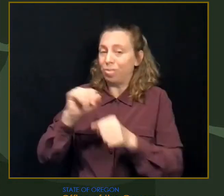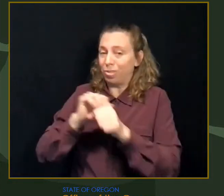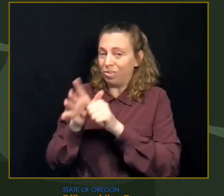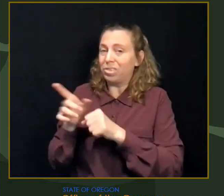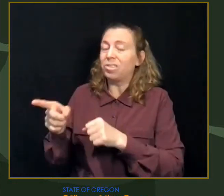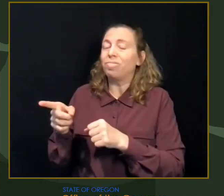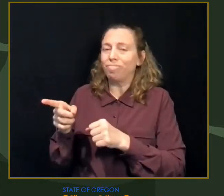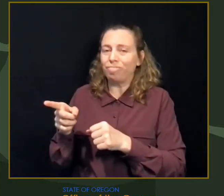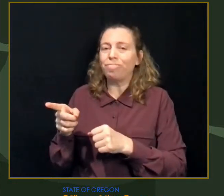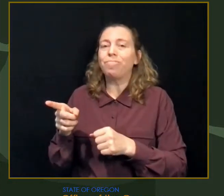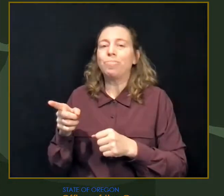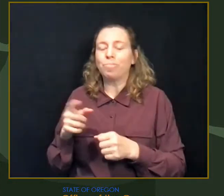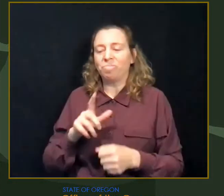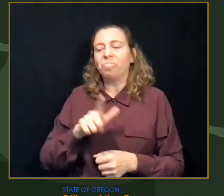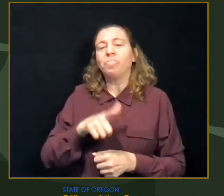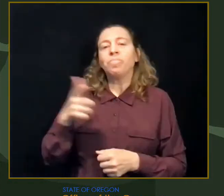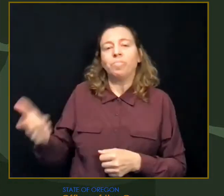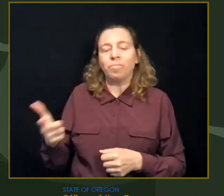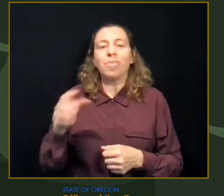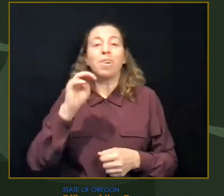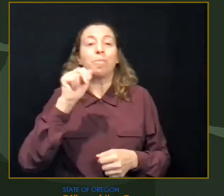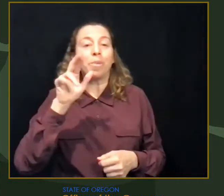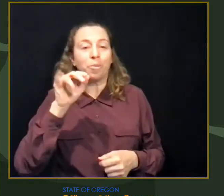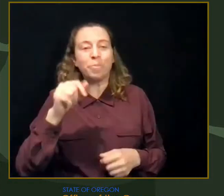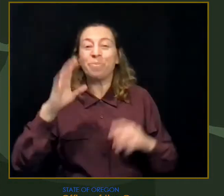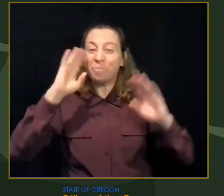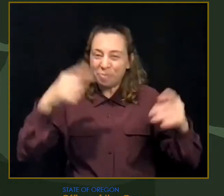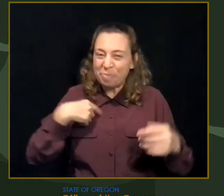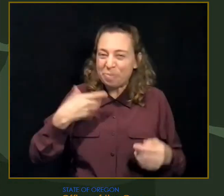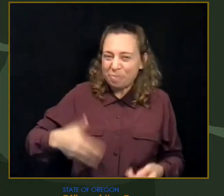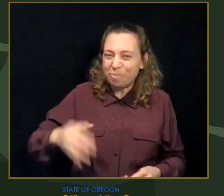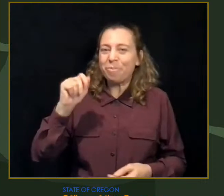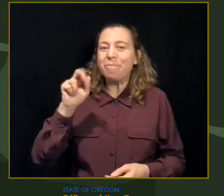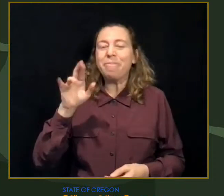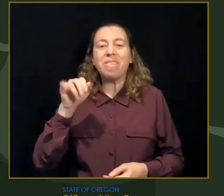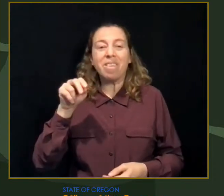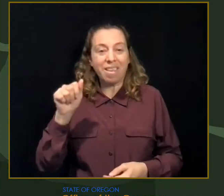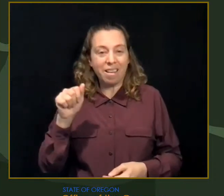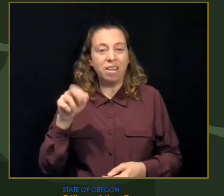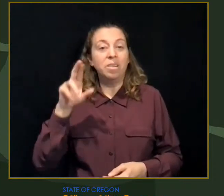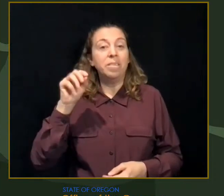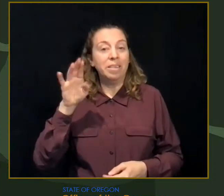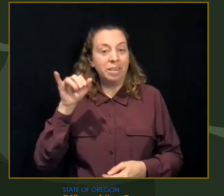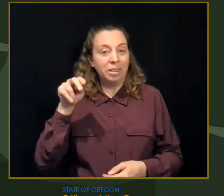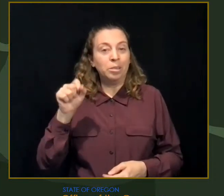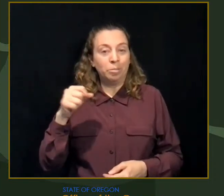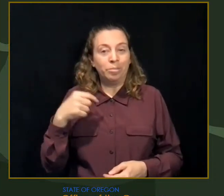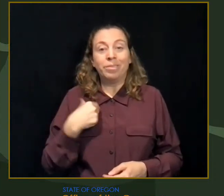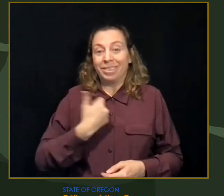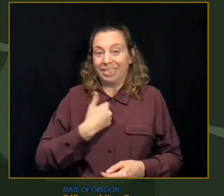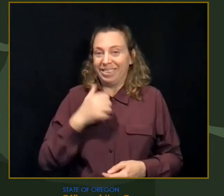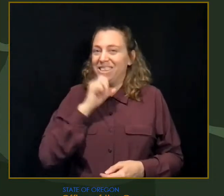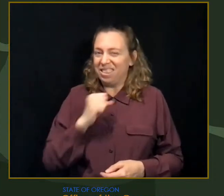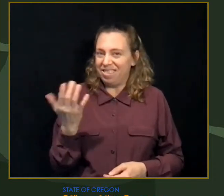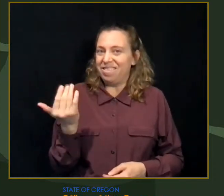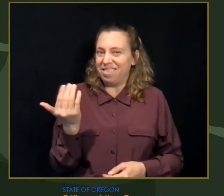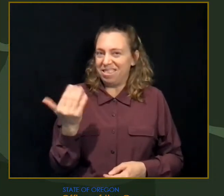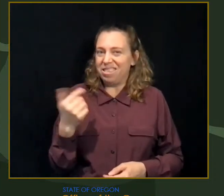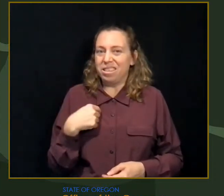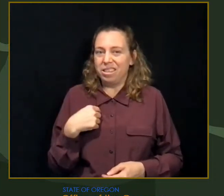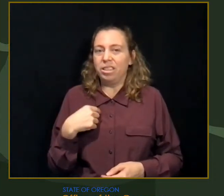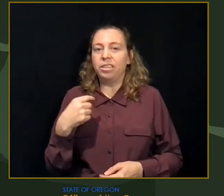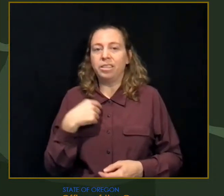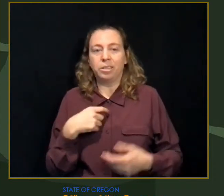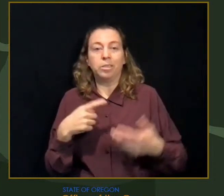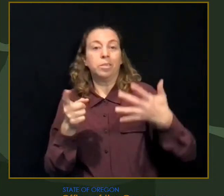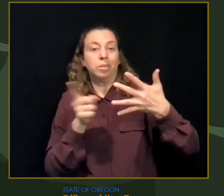Hello, my name is Mariana Robbins. I am 15 years old and I'm a sophomore at Edison High School. I have suffered from